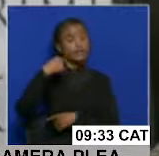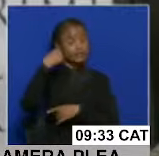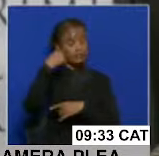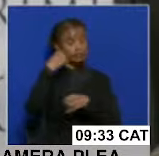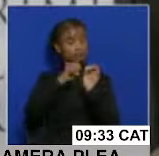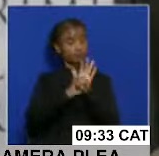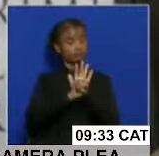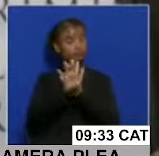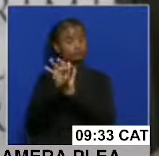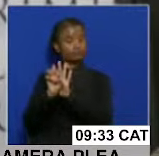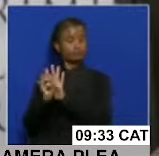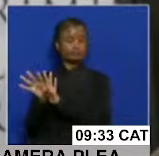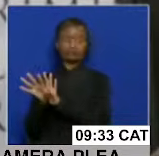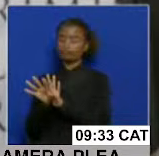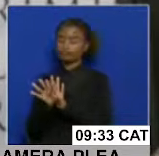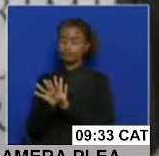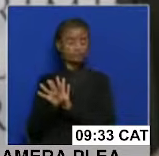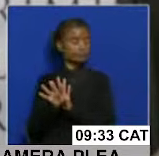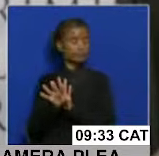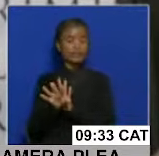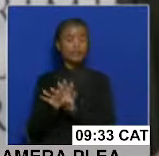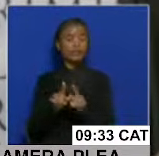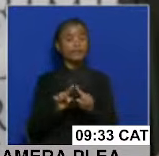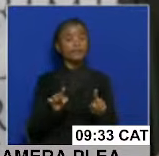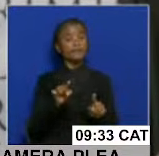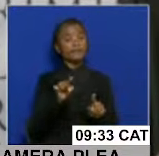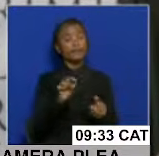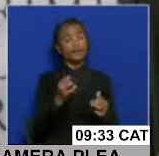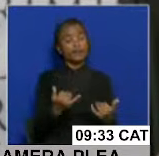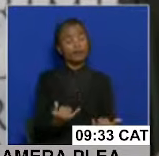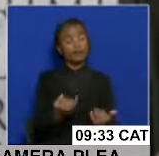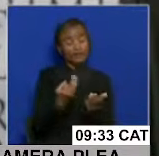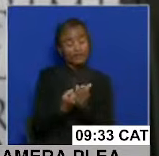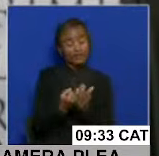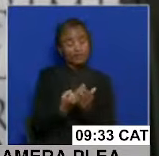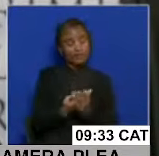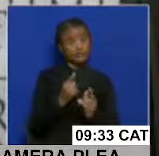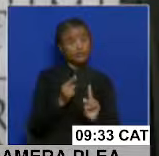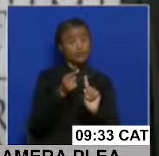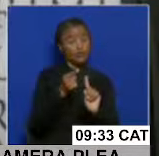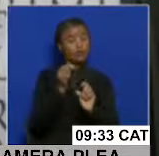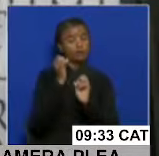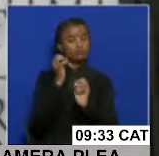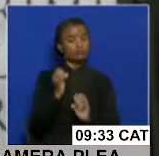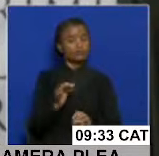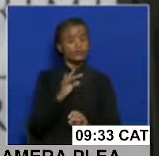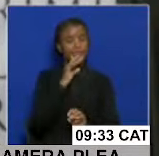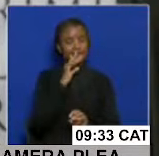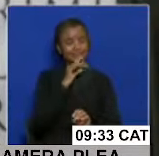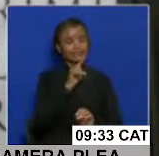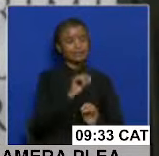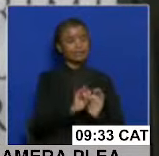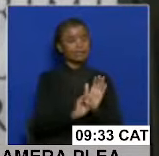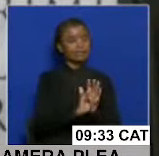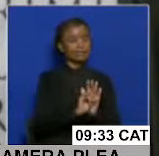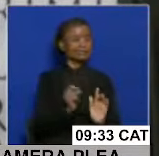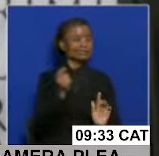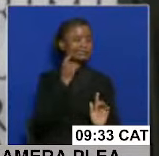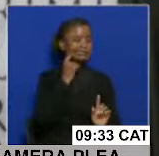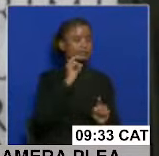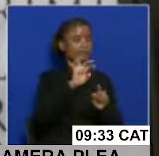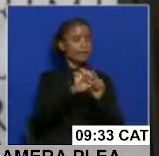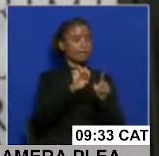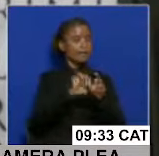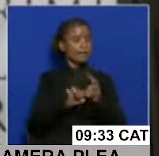the facts that she intends to testify on, her identity will be easily determinable by those involved in the